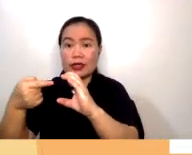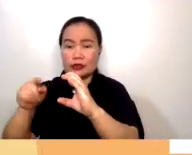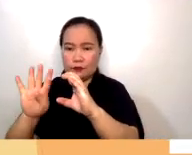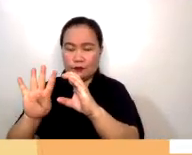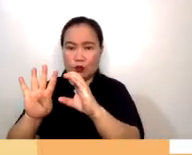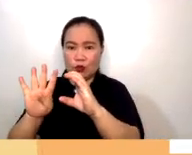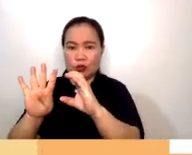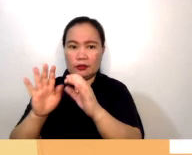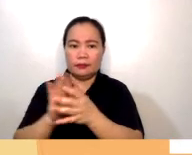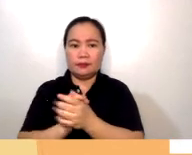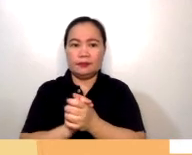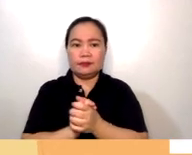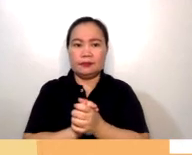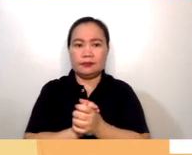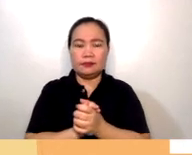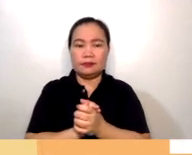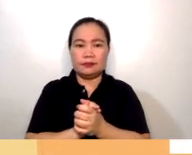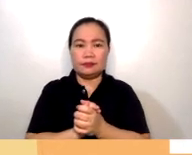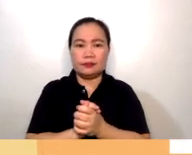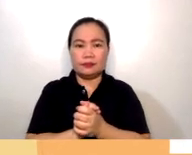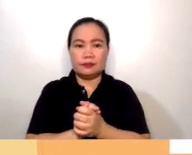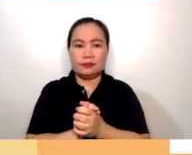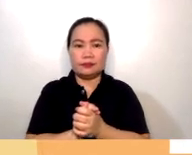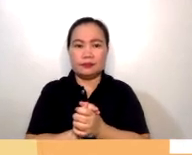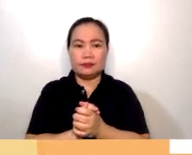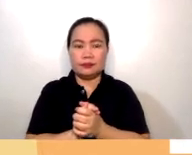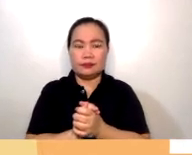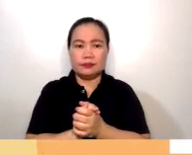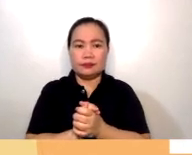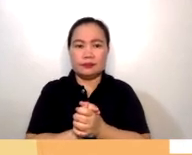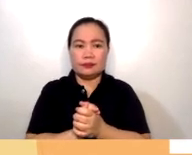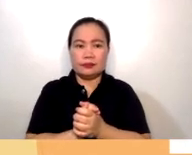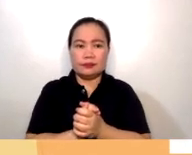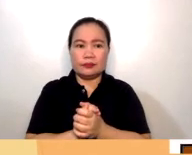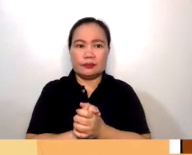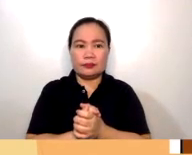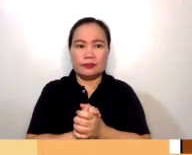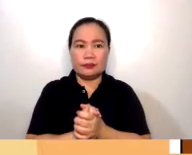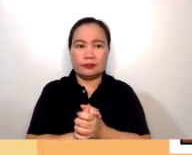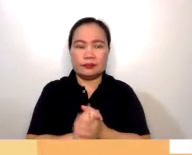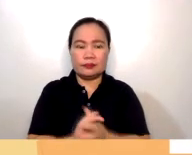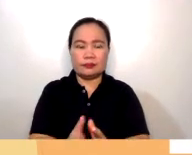is equal to negative 4.